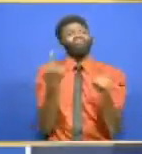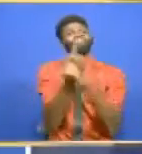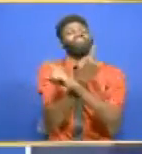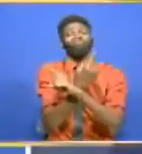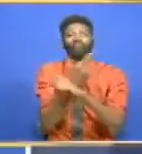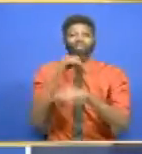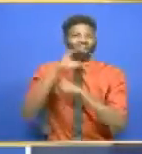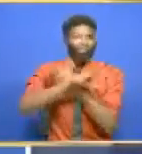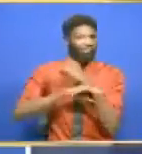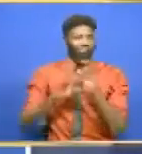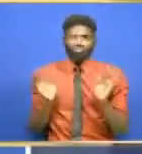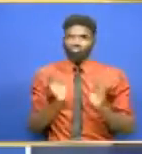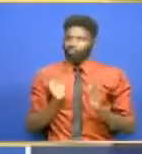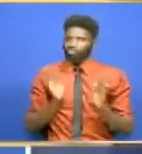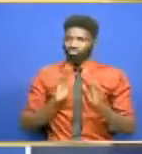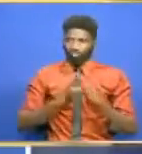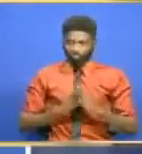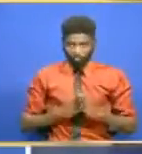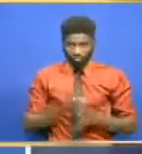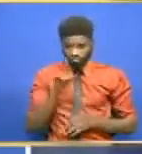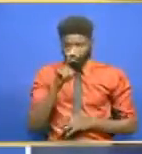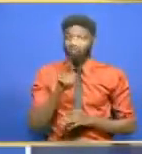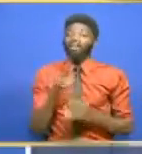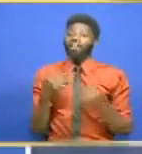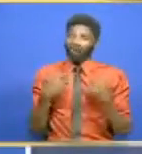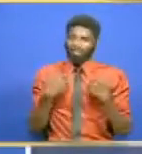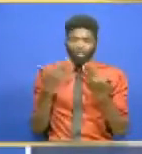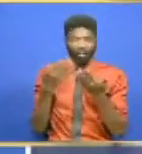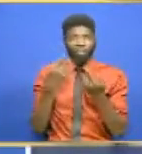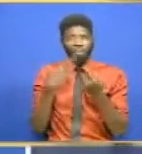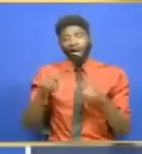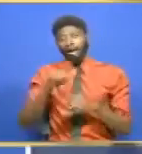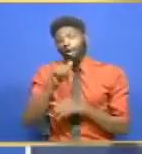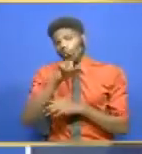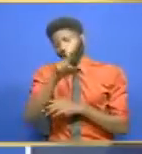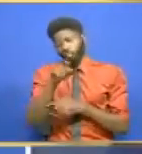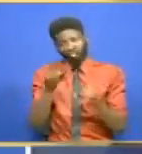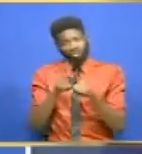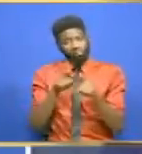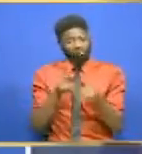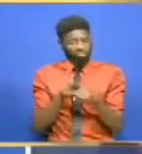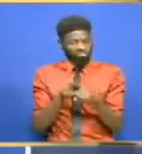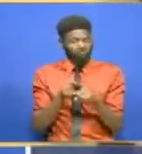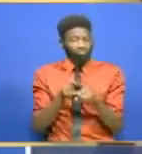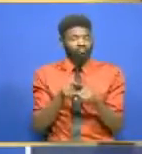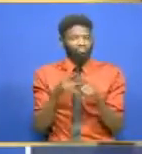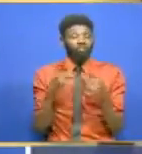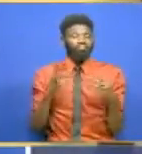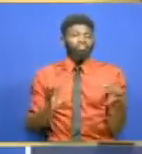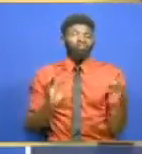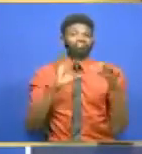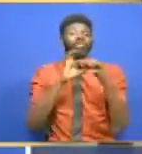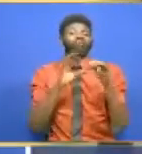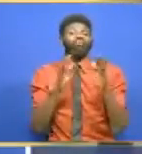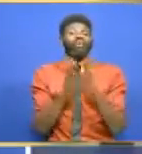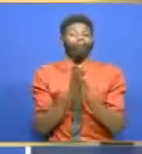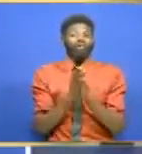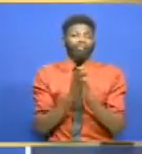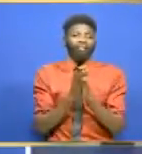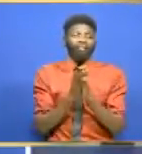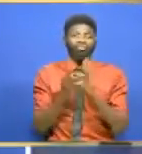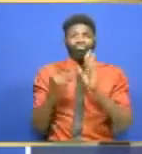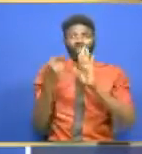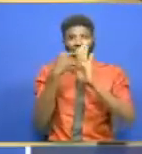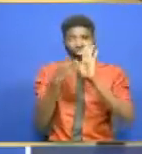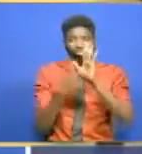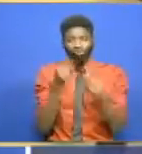geographical landscape. So that is what is there. Then the other question which relates to the provisions which have brought a